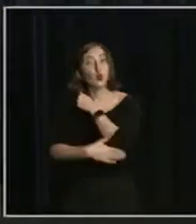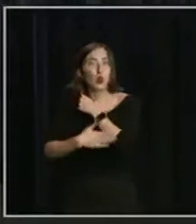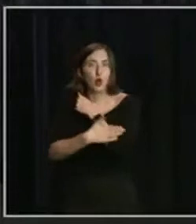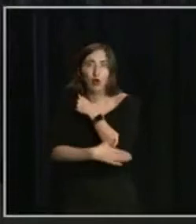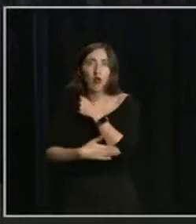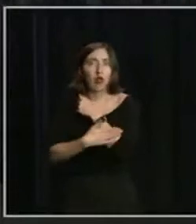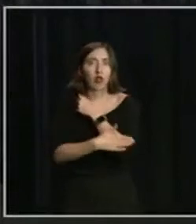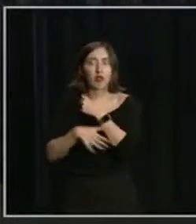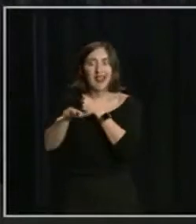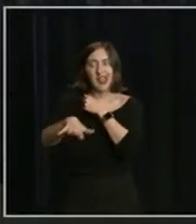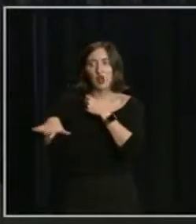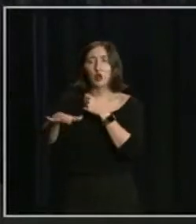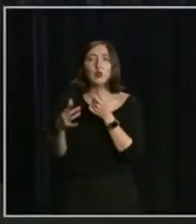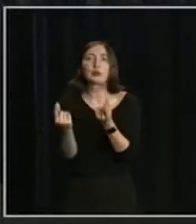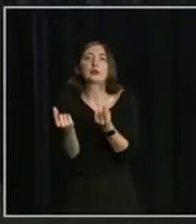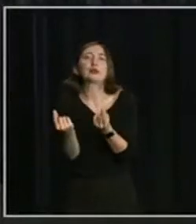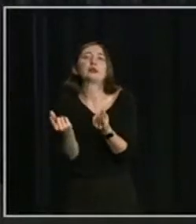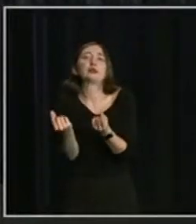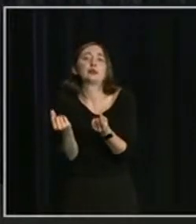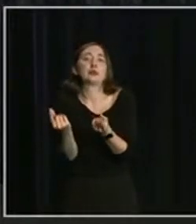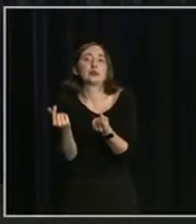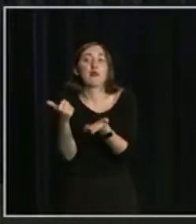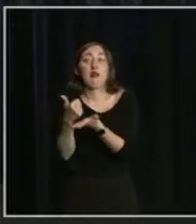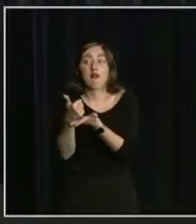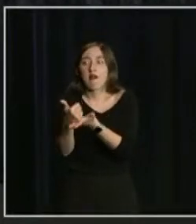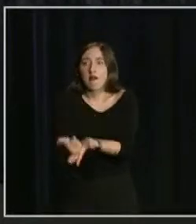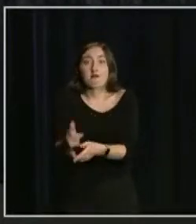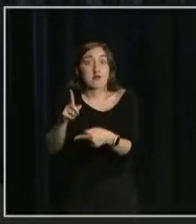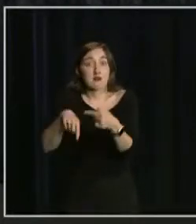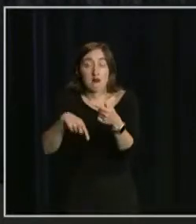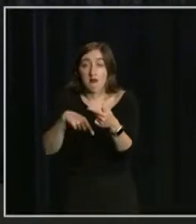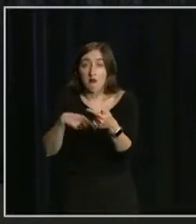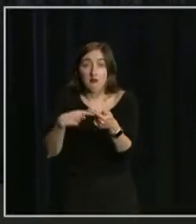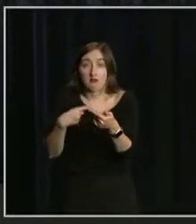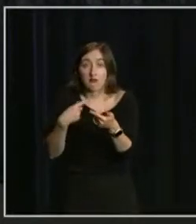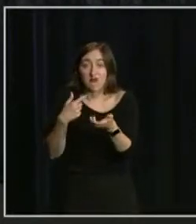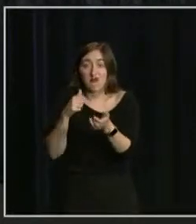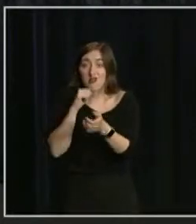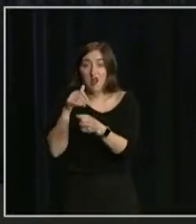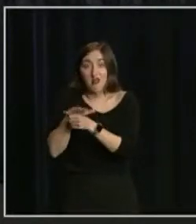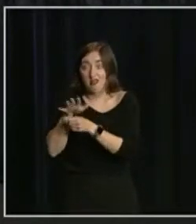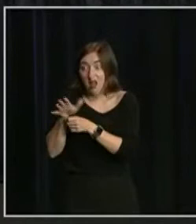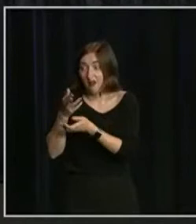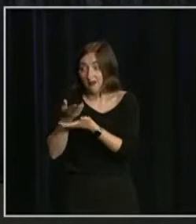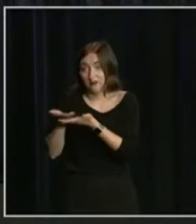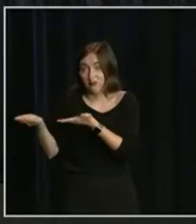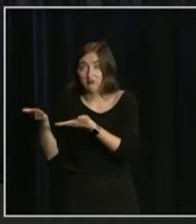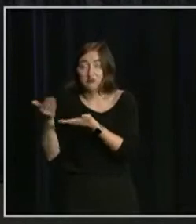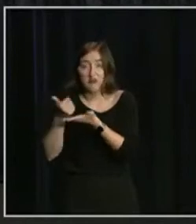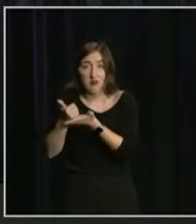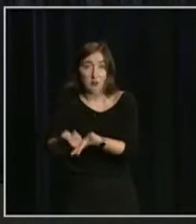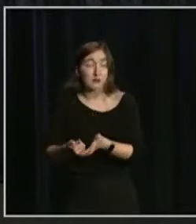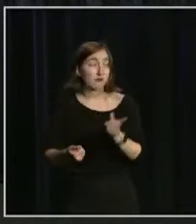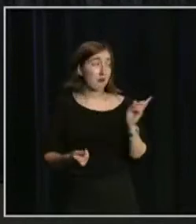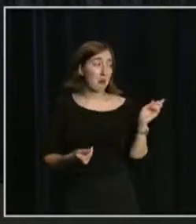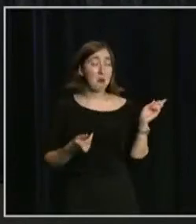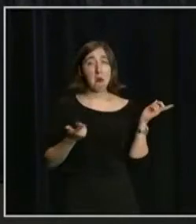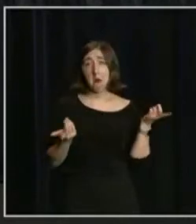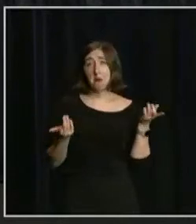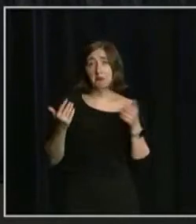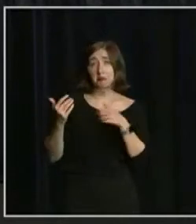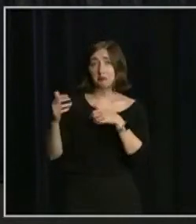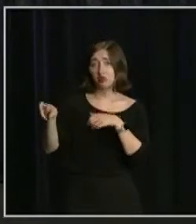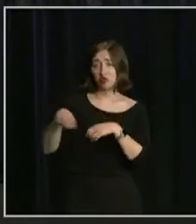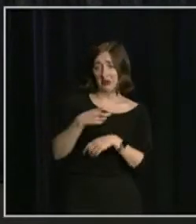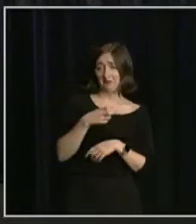Well, we got to send them to an urban area. I think as a general rule, give or take a percent or